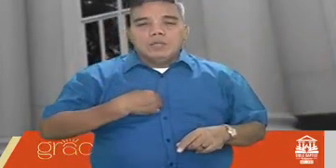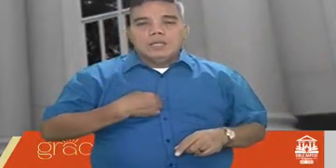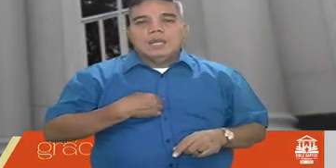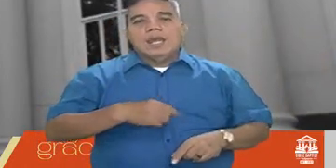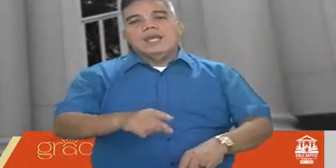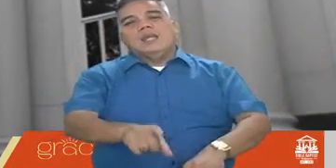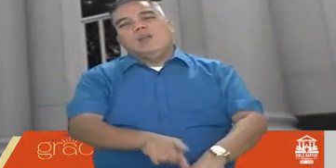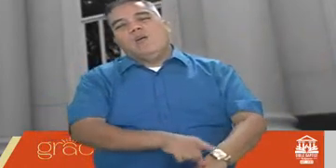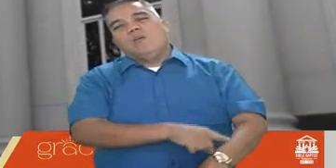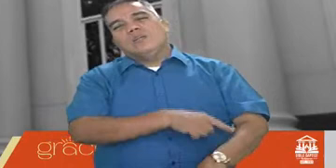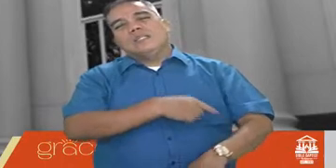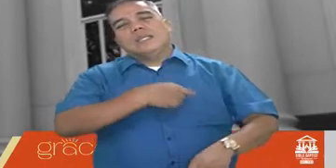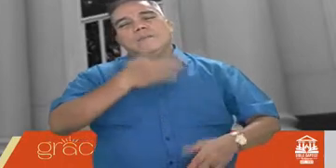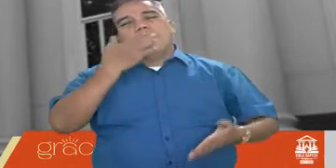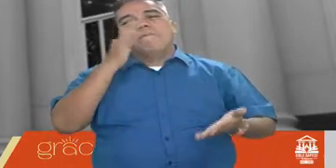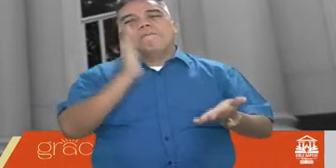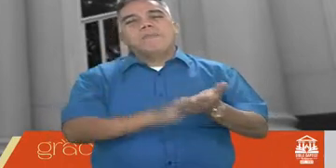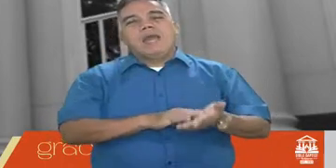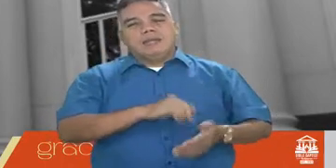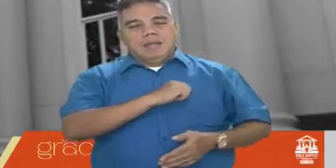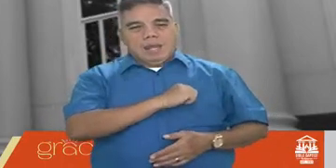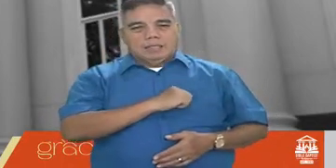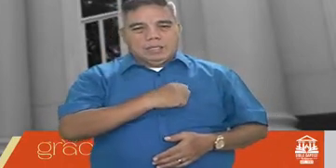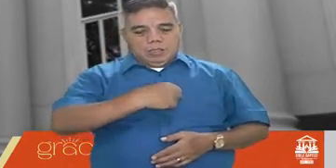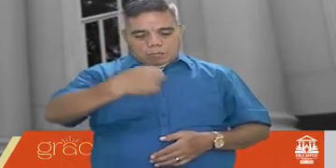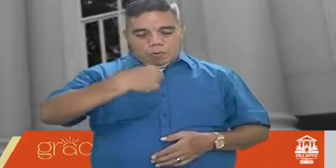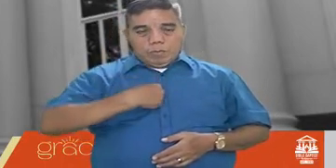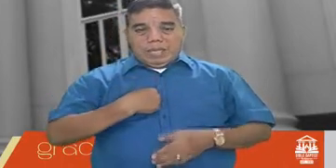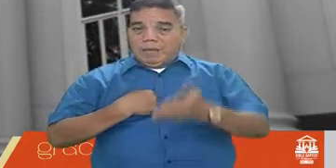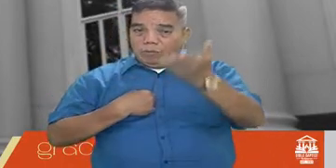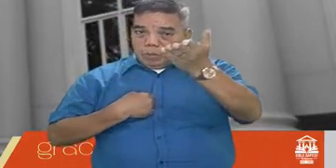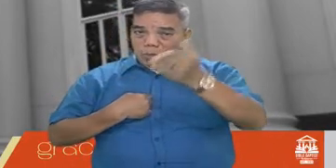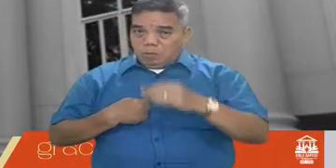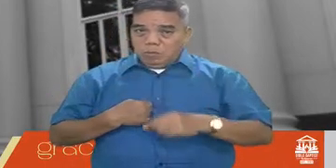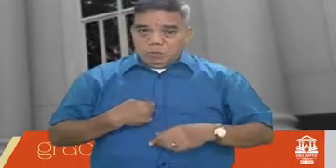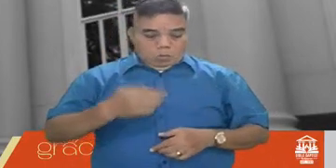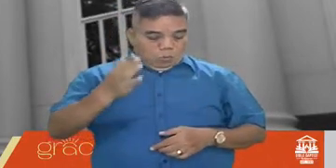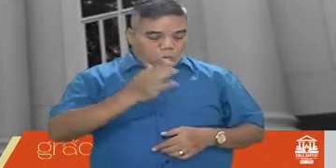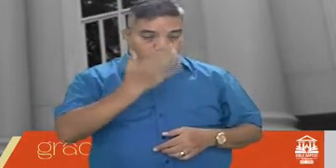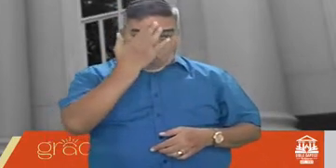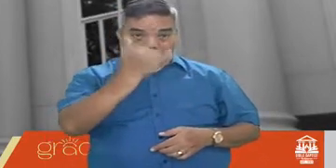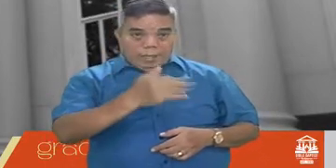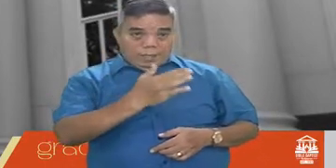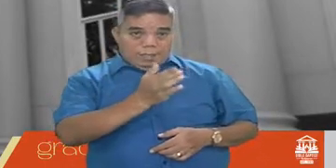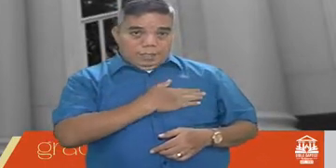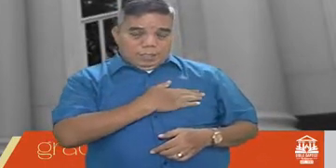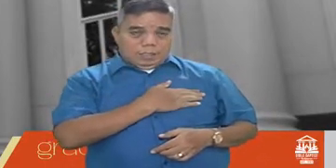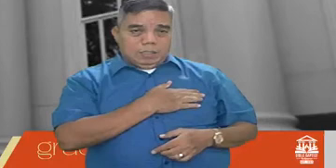a long-lasting negative effect on you and on me.